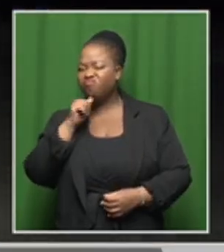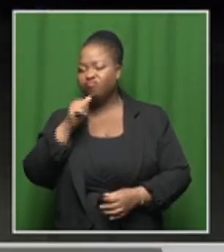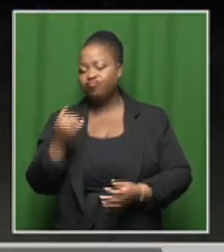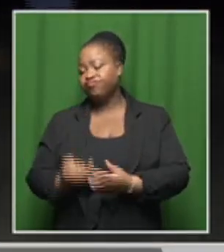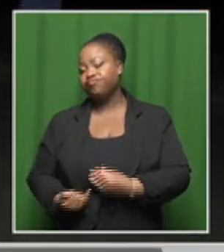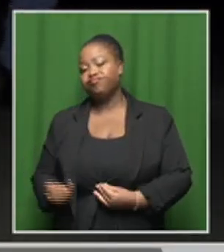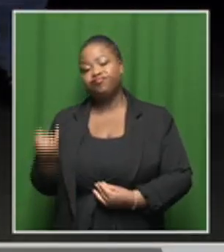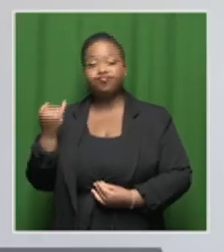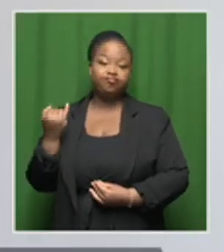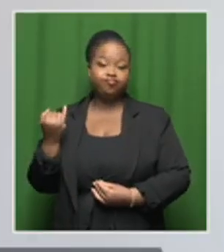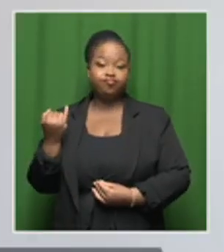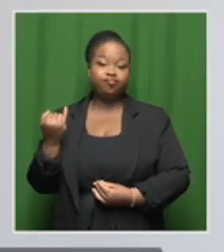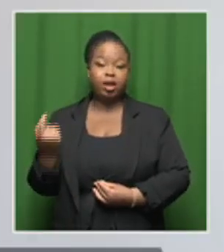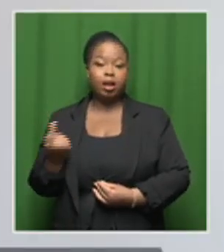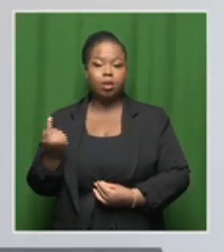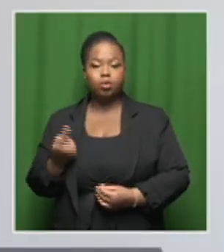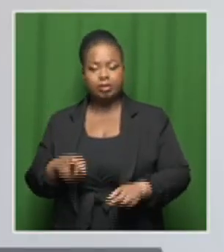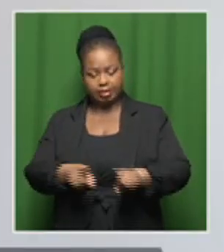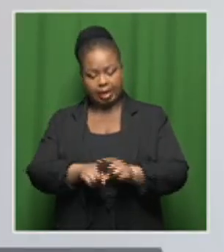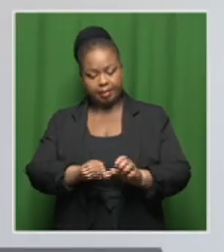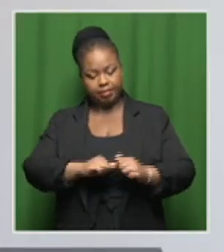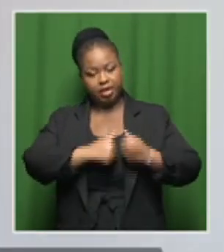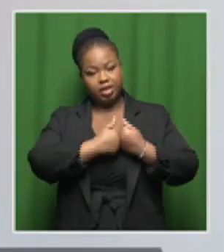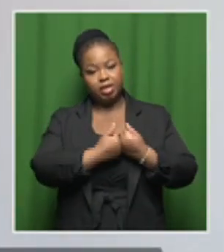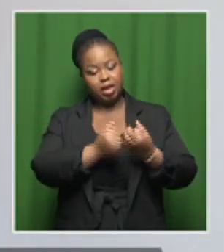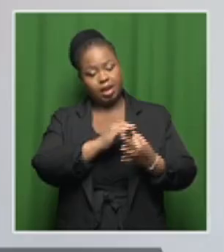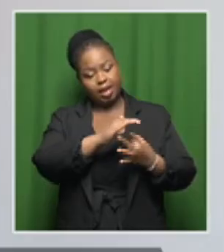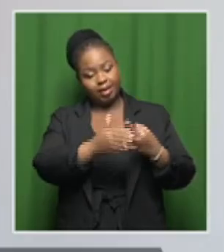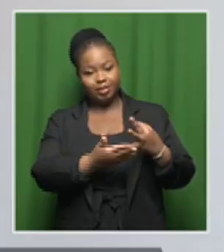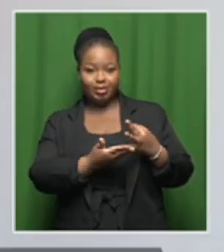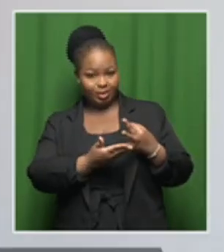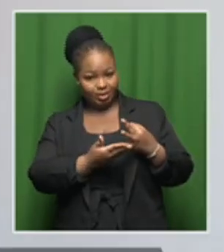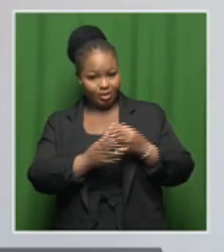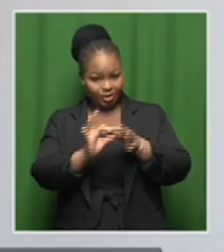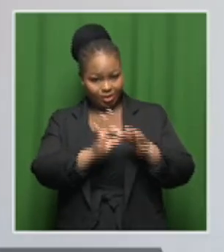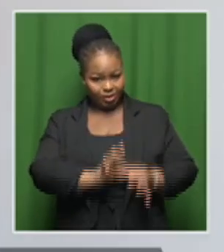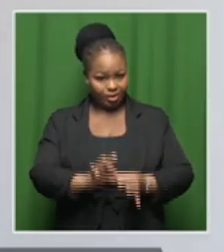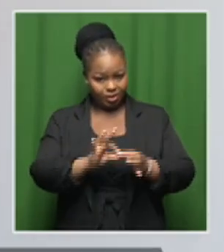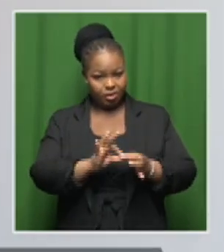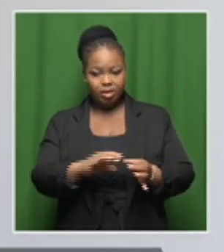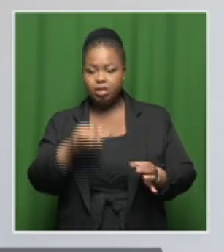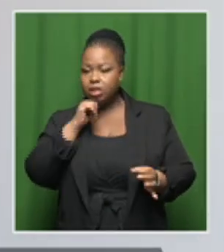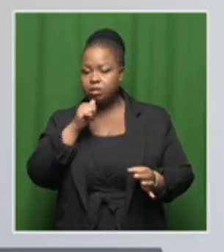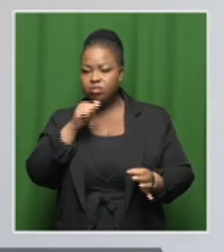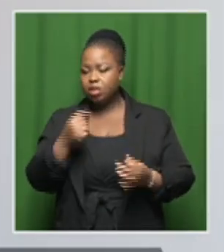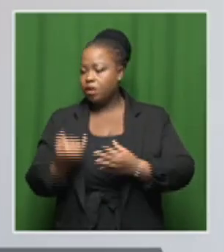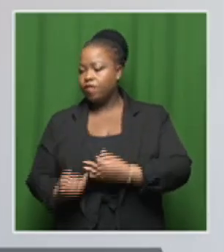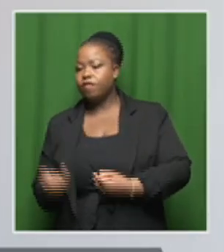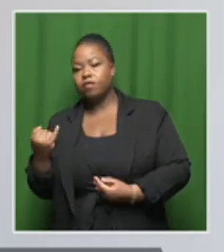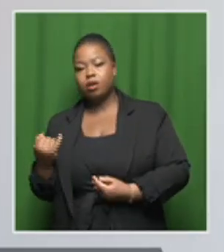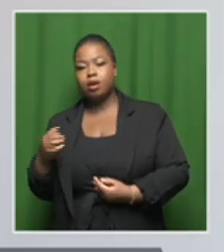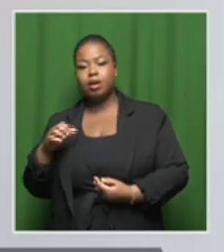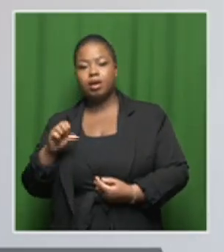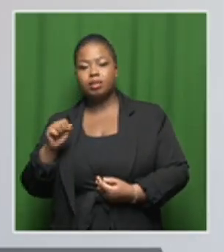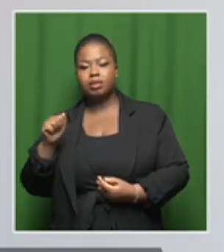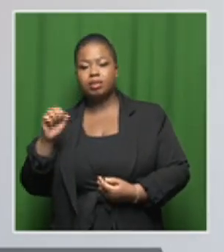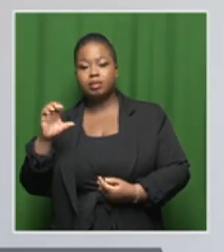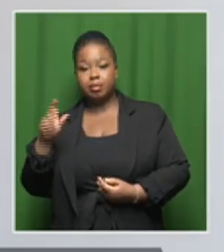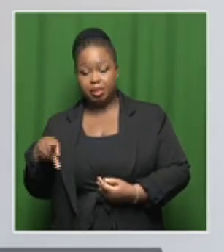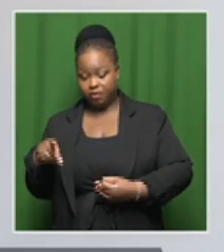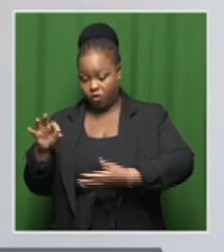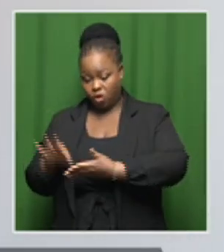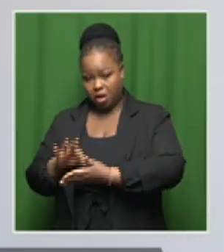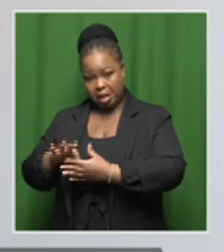they, and the Tripartite Alliance, even if they are standing independently in